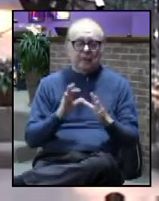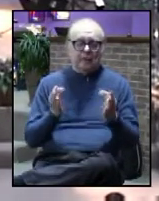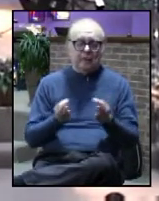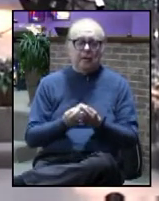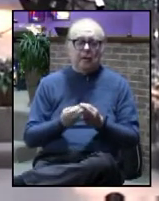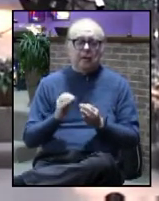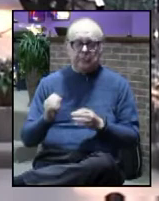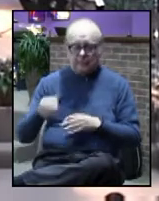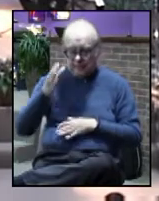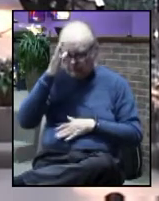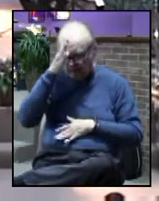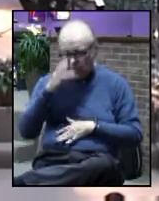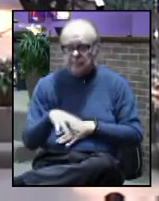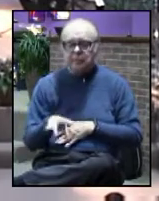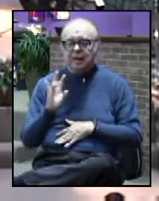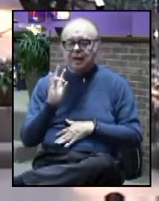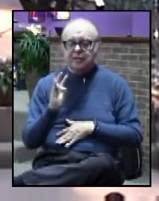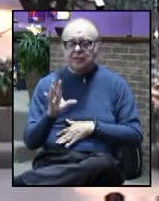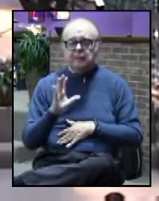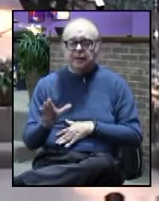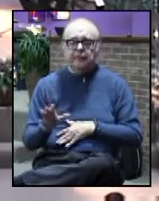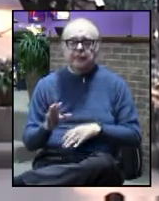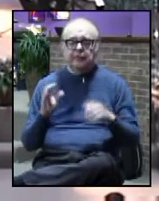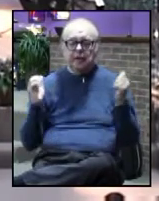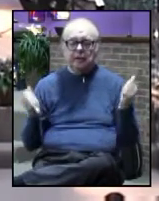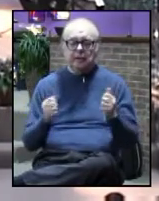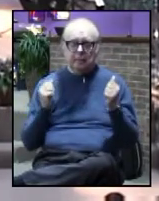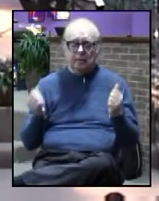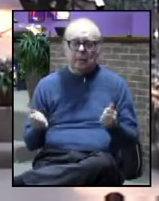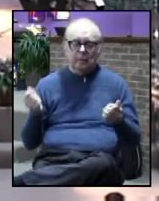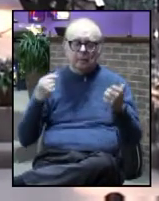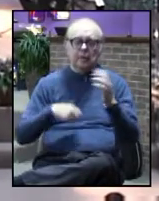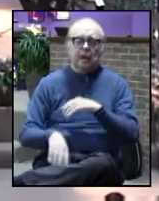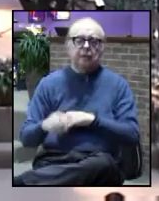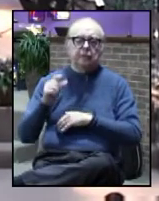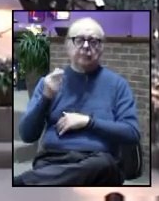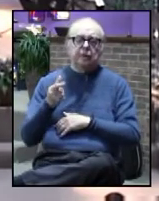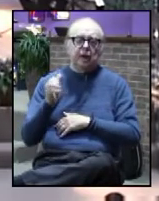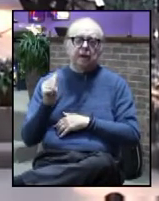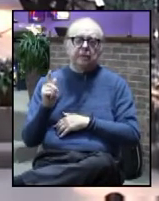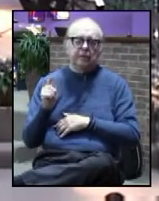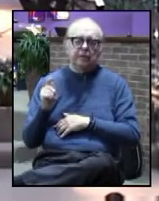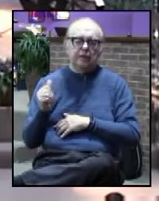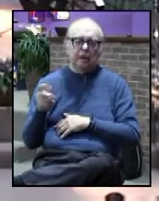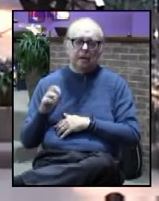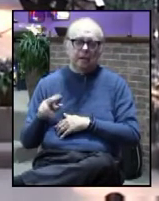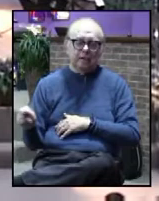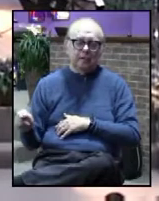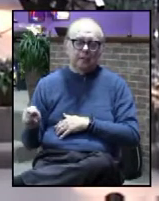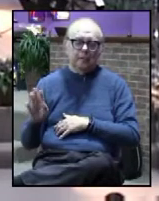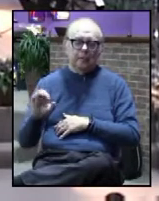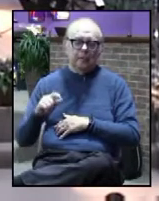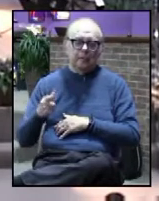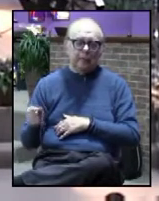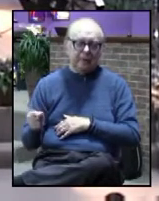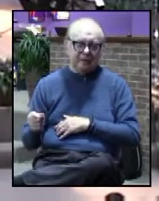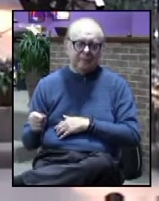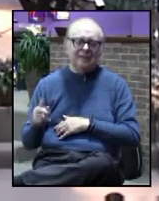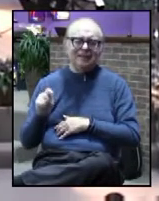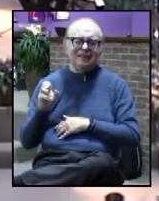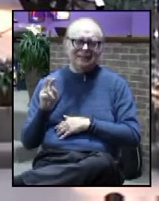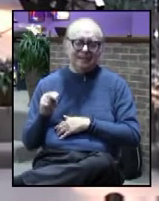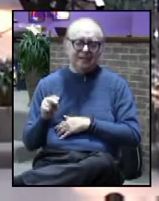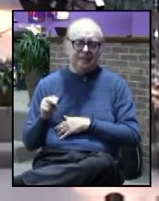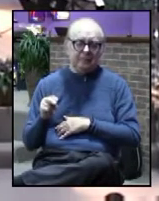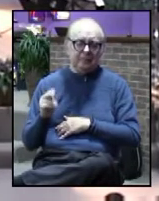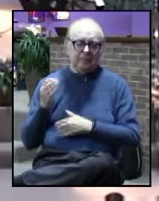75th anniversary, I believe, and we were down in Gatlinburg. We had just come in there,